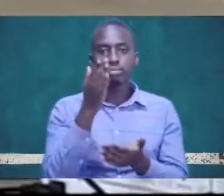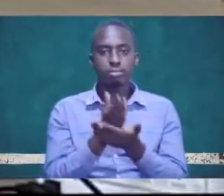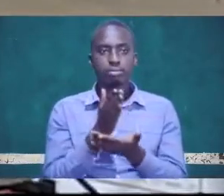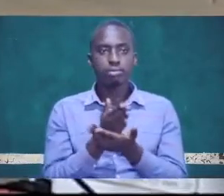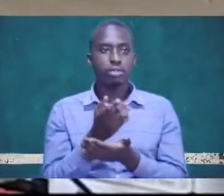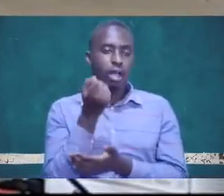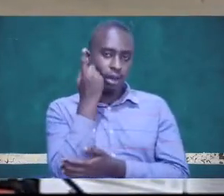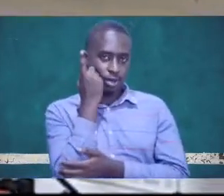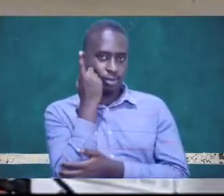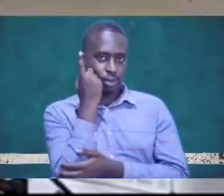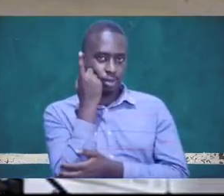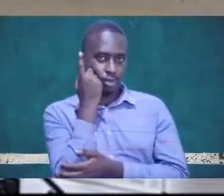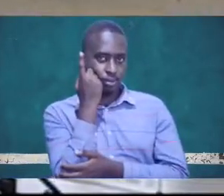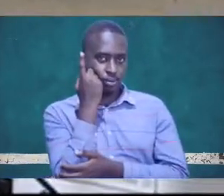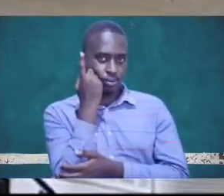understand?